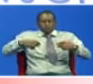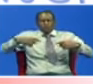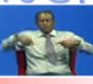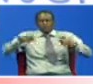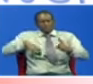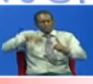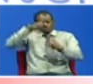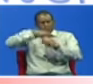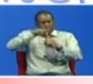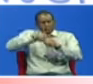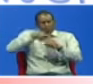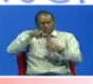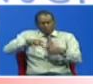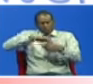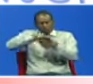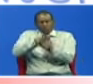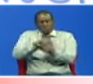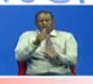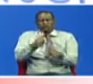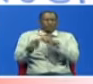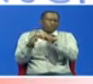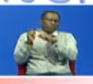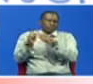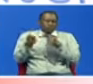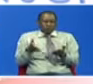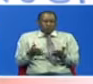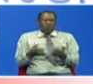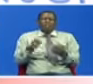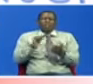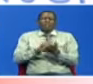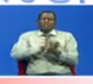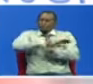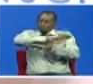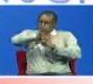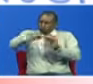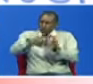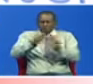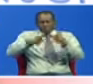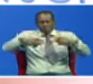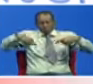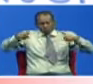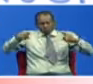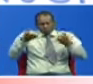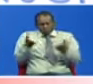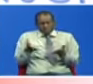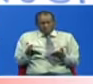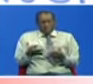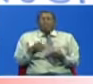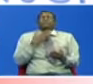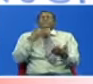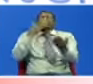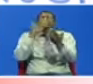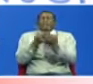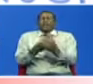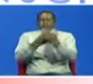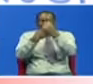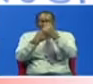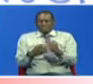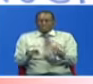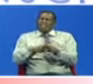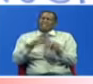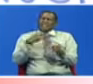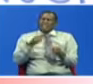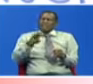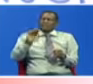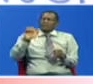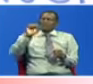this pandemic that we're facing and that we can all win at the end of the day. So we want to thank our partners, as I've indicated, Best